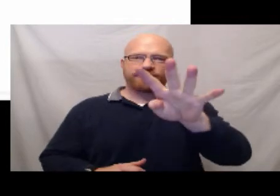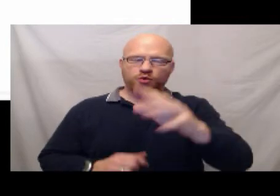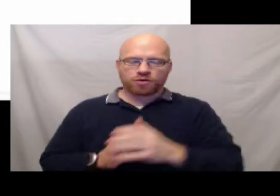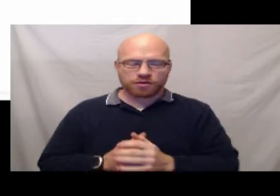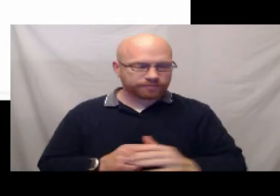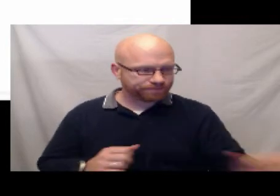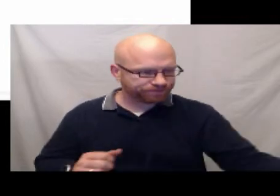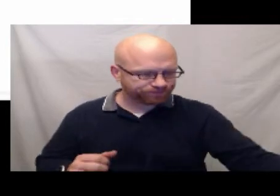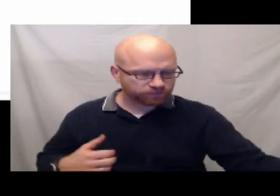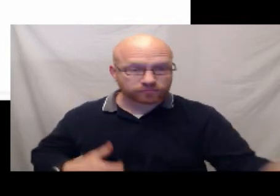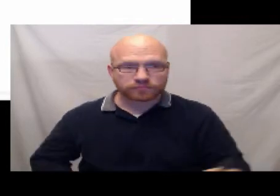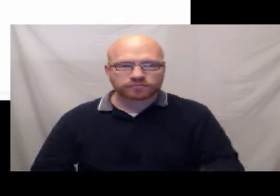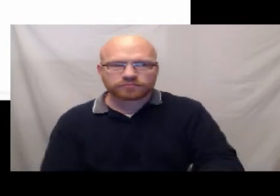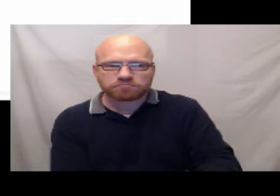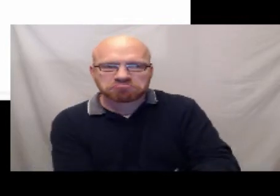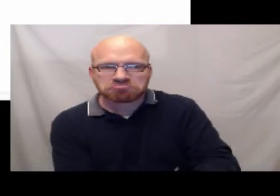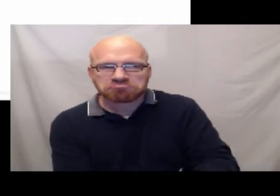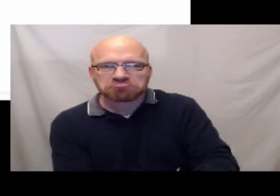We have a negative 24.